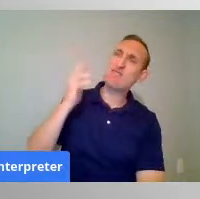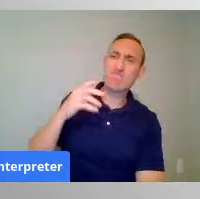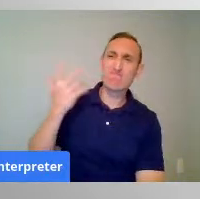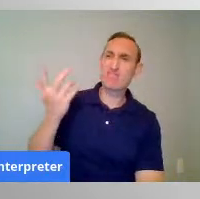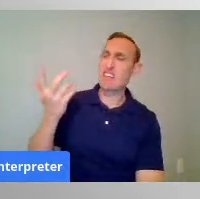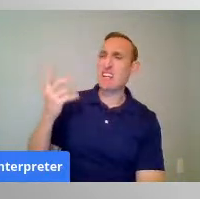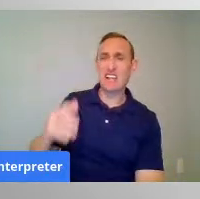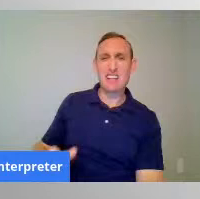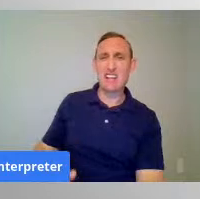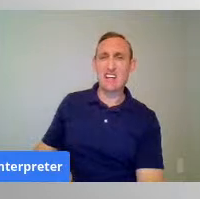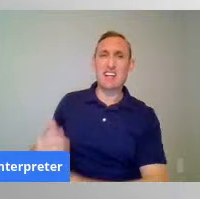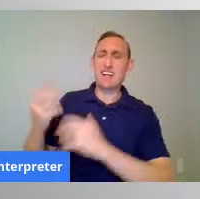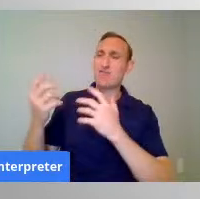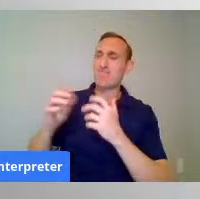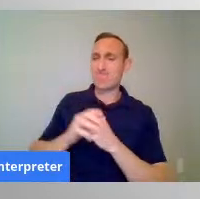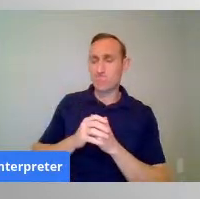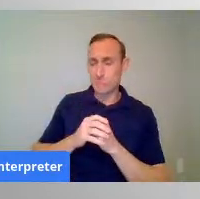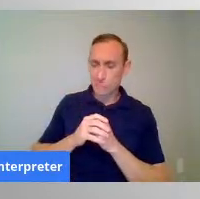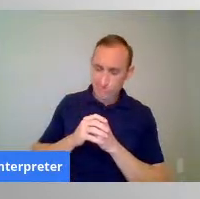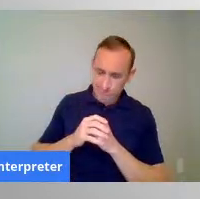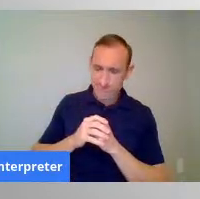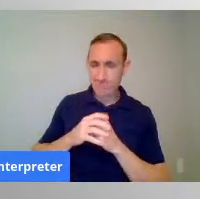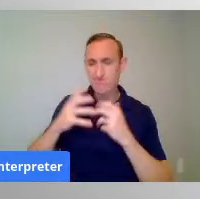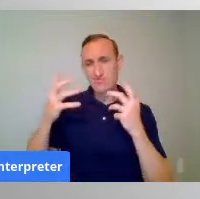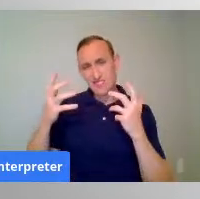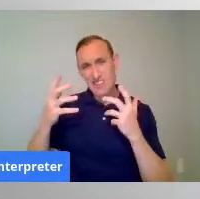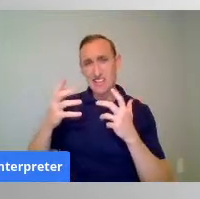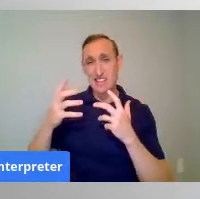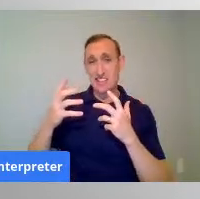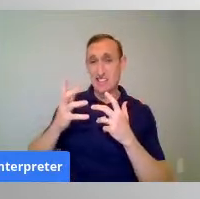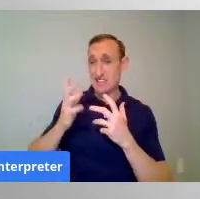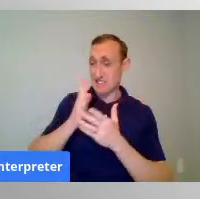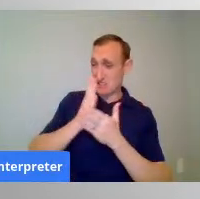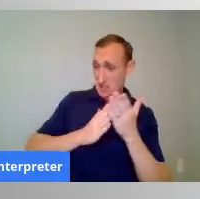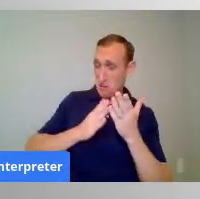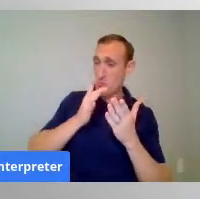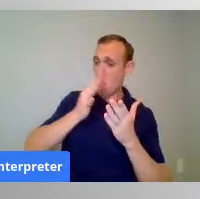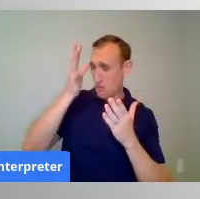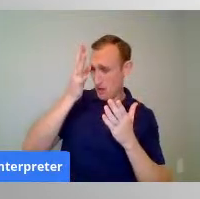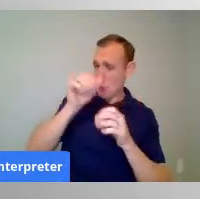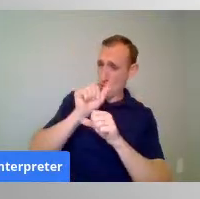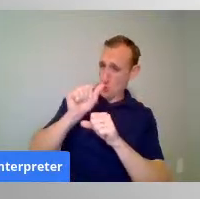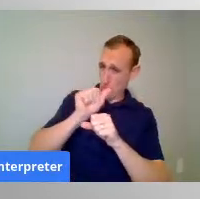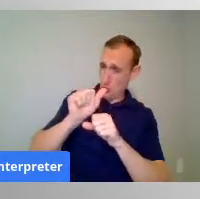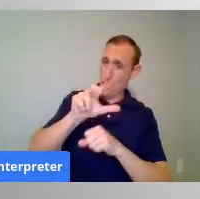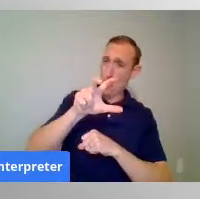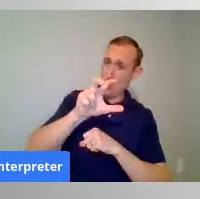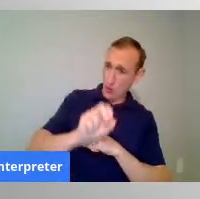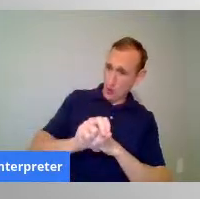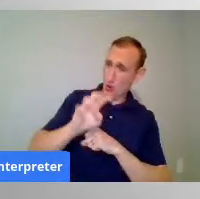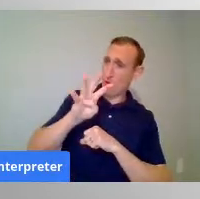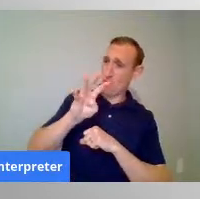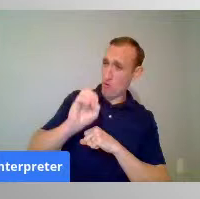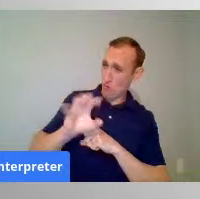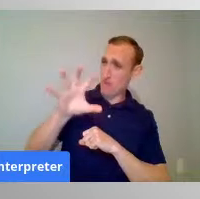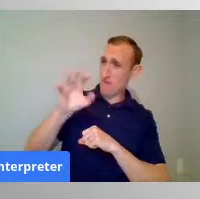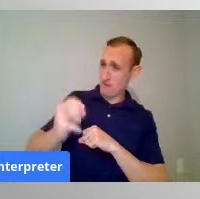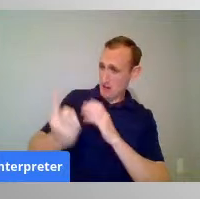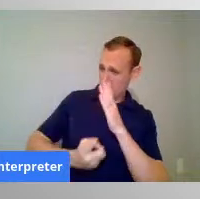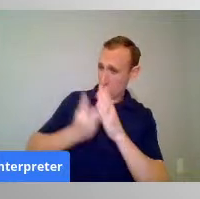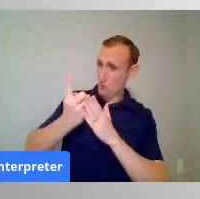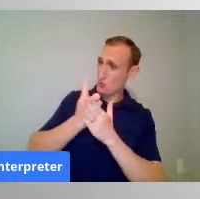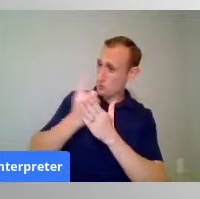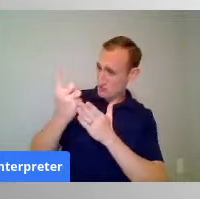we've got parents who are trying to work 30, 40, 50 hours a week. And